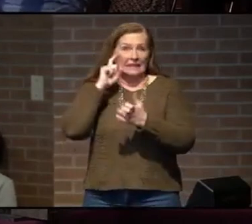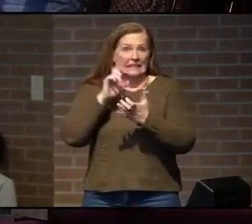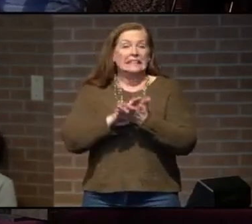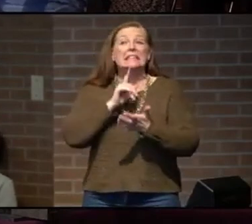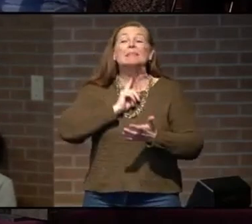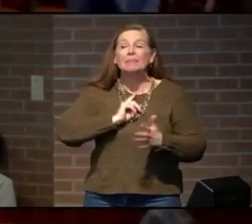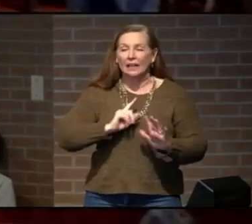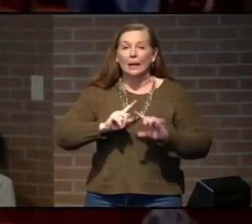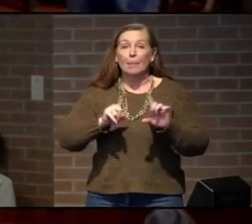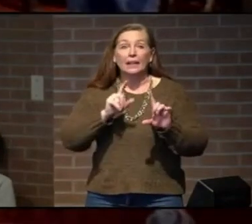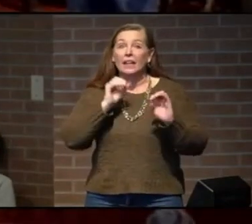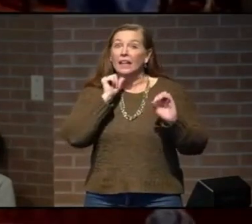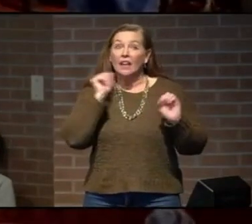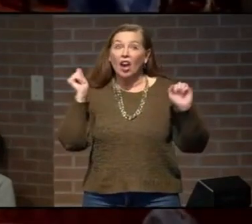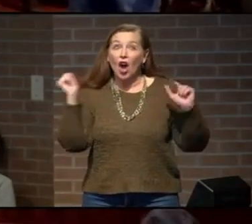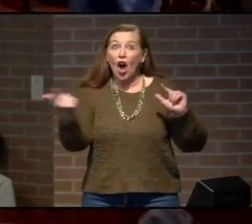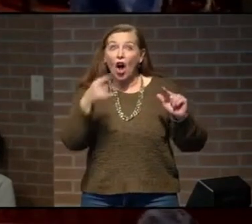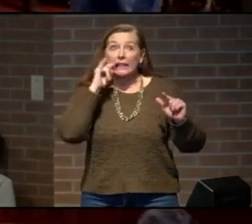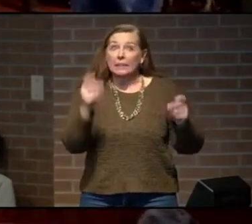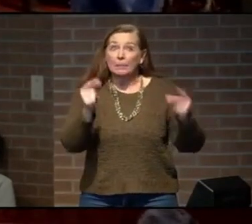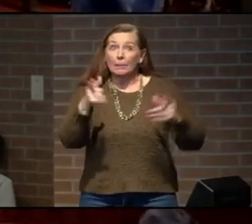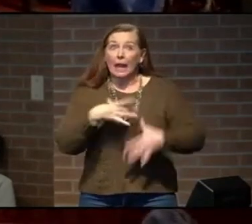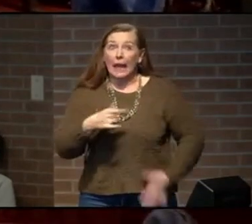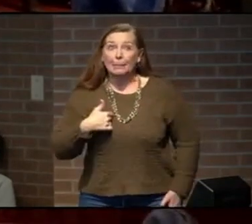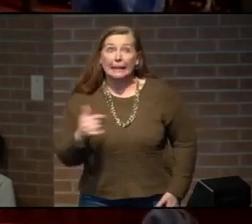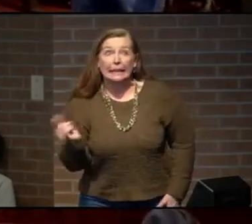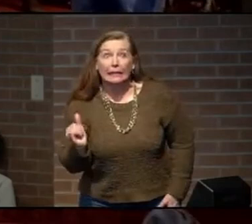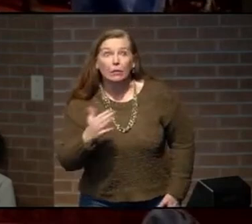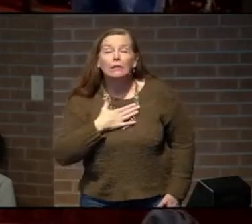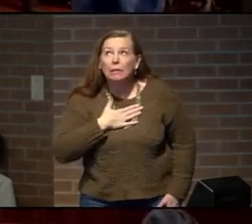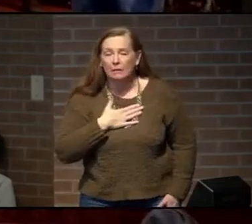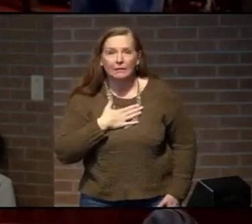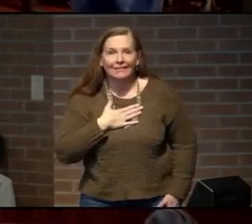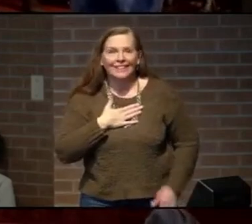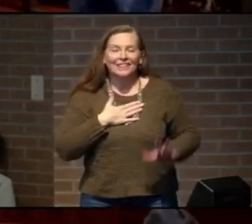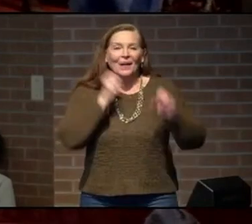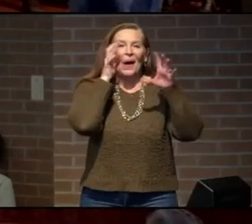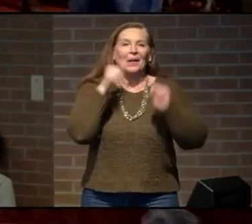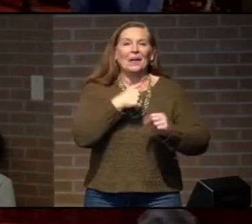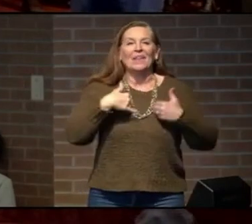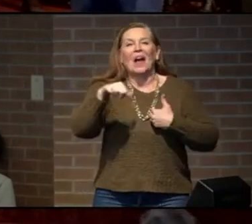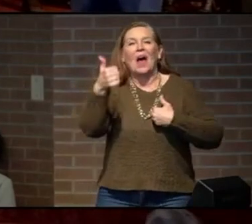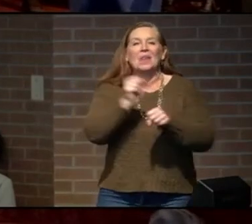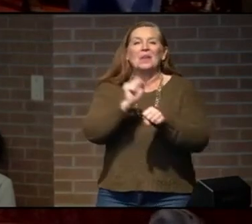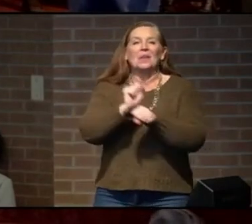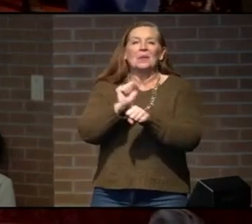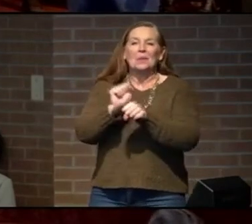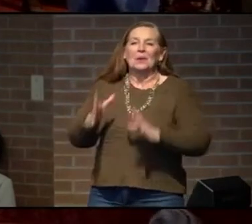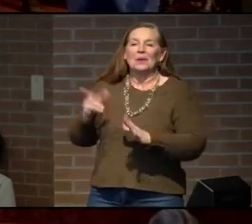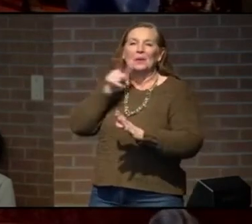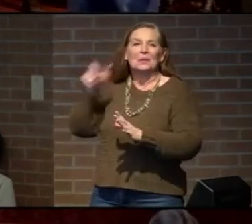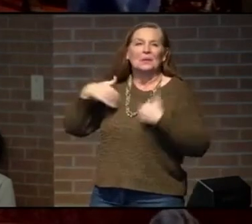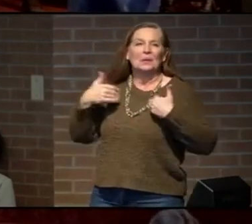like immediately like me either, and maybe never even. And so it's awesome that we have other youth workers who these kids can connect